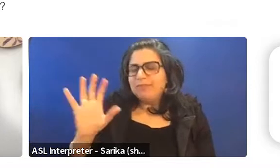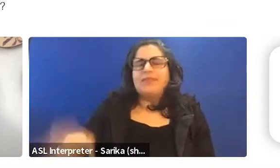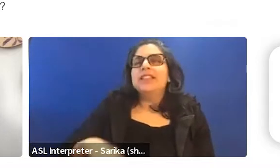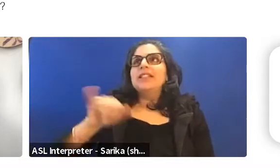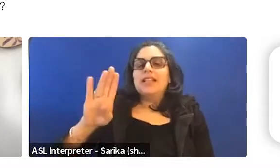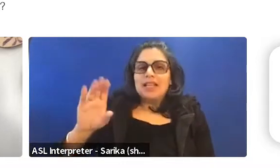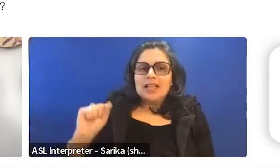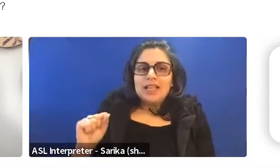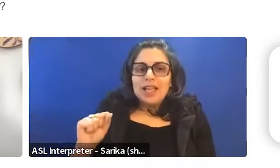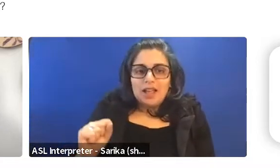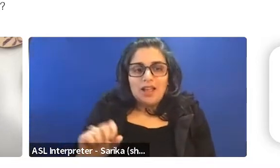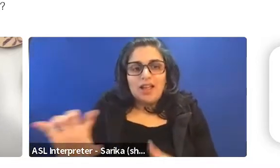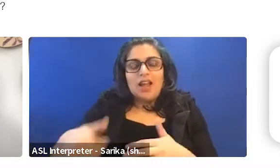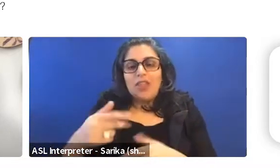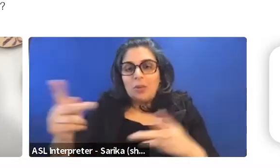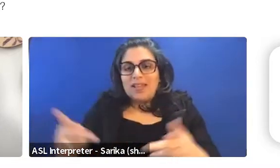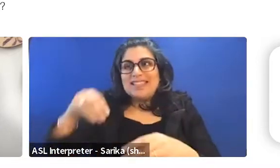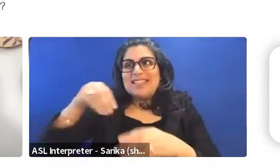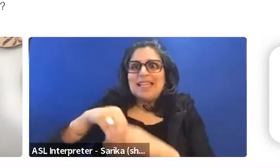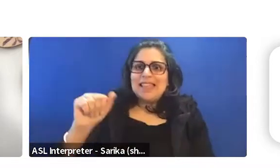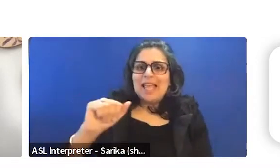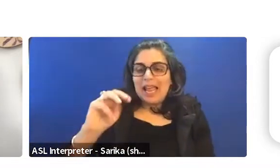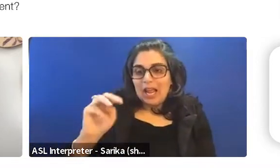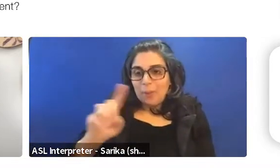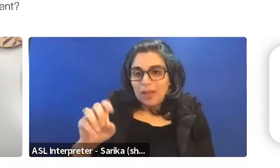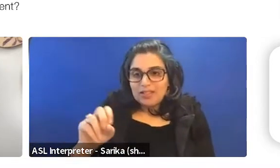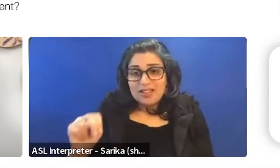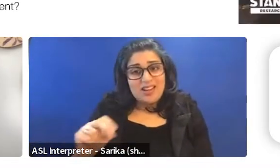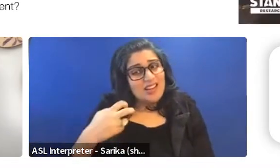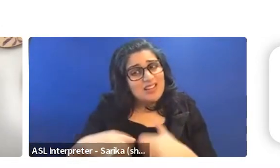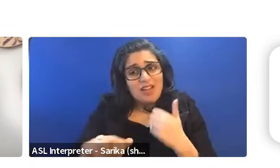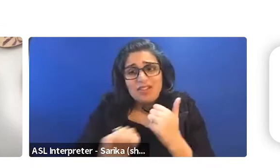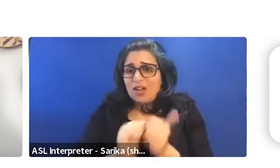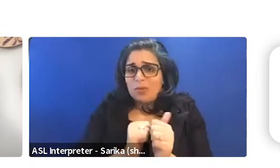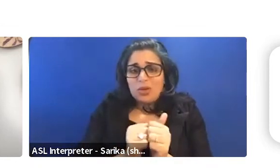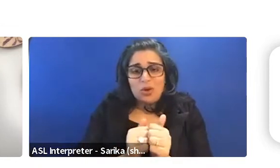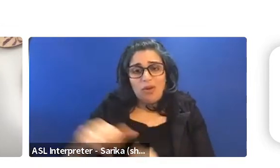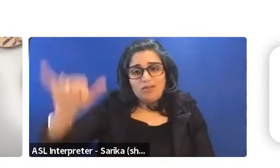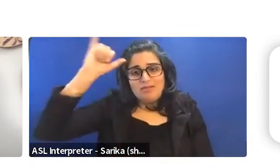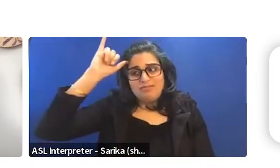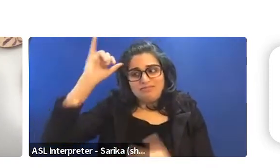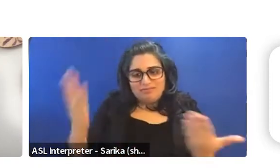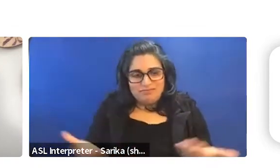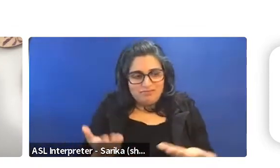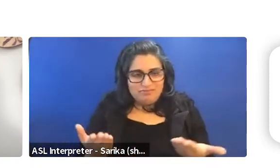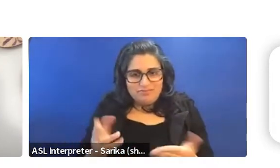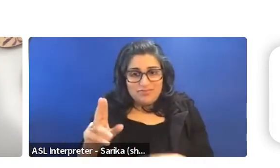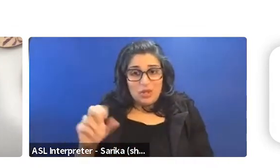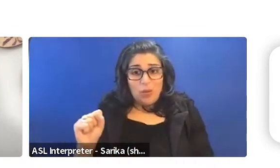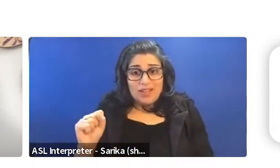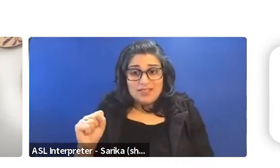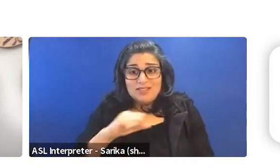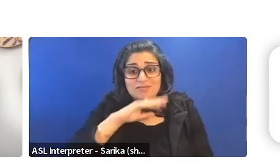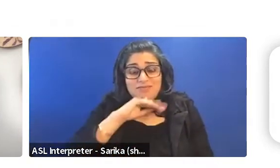that are sort of in the Amazon. It's hard to compete when you're having cows sort of here on US soil. So